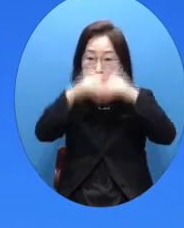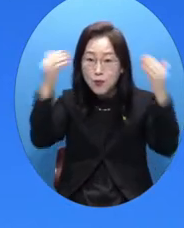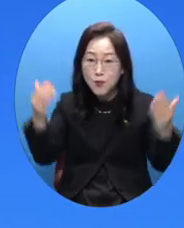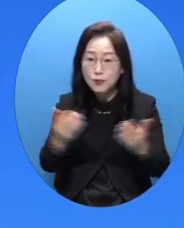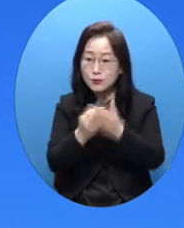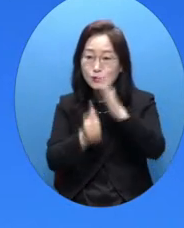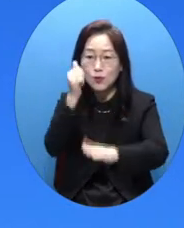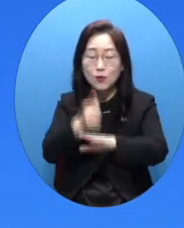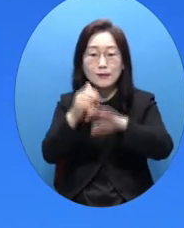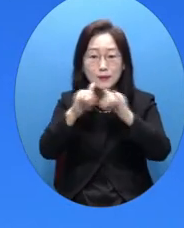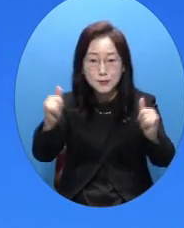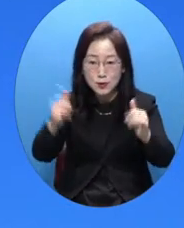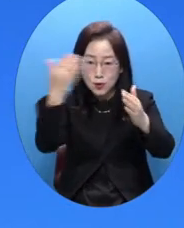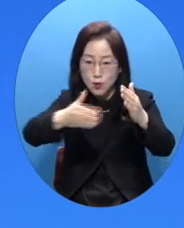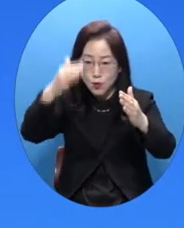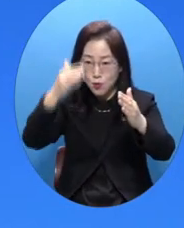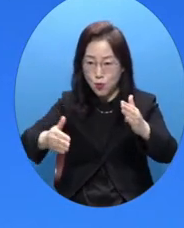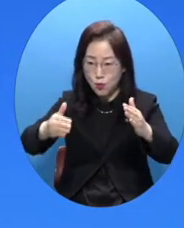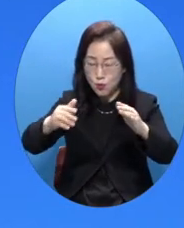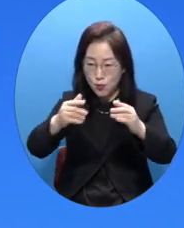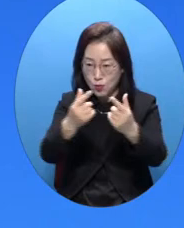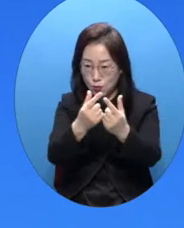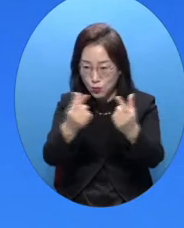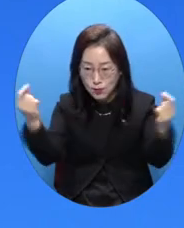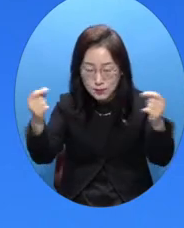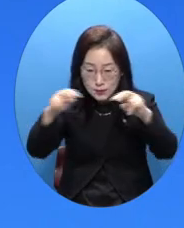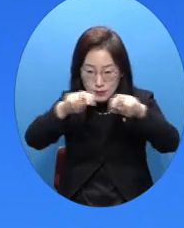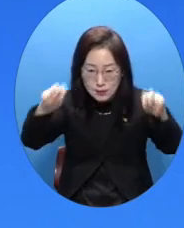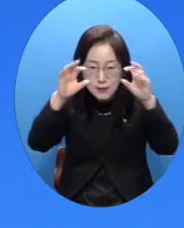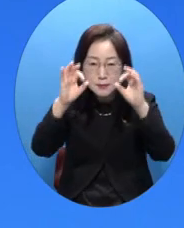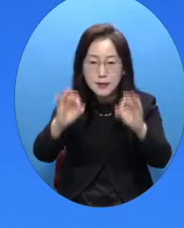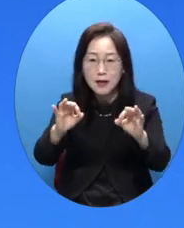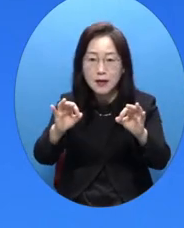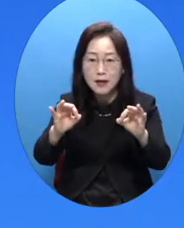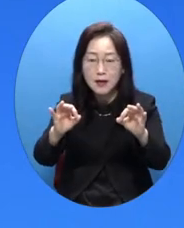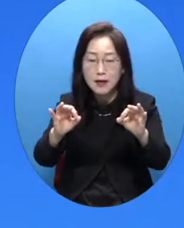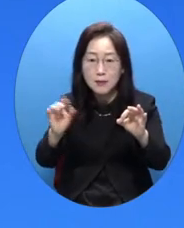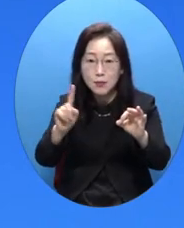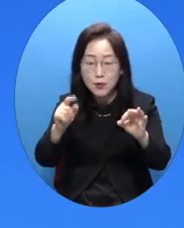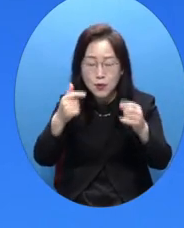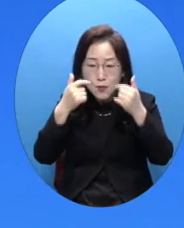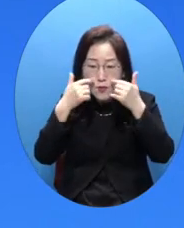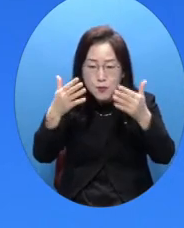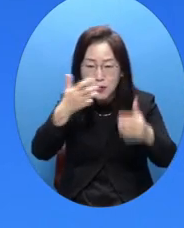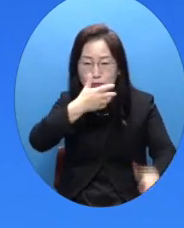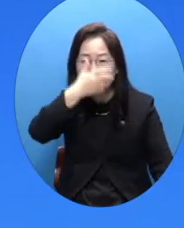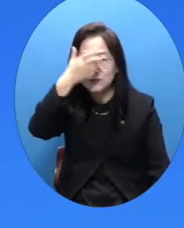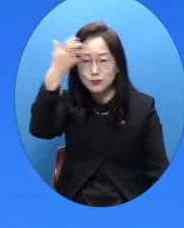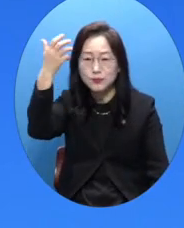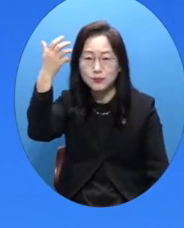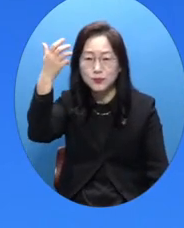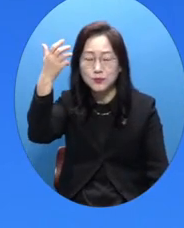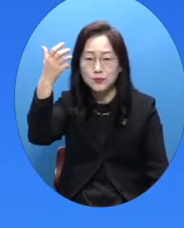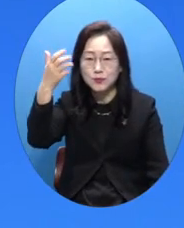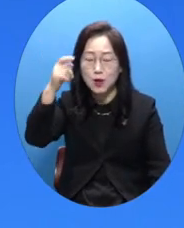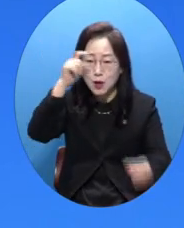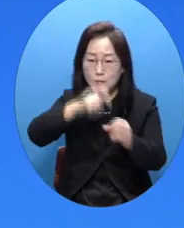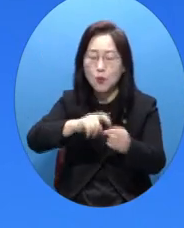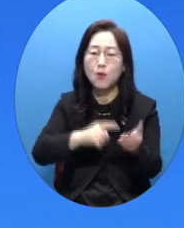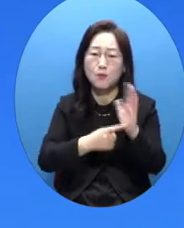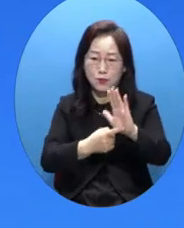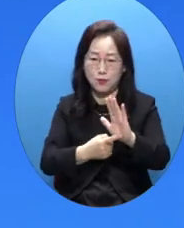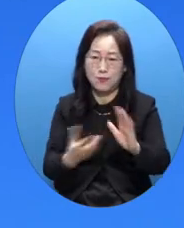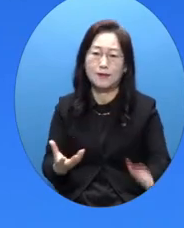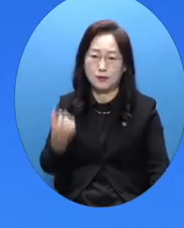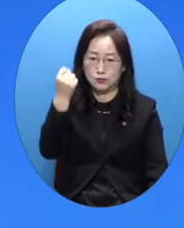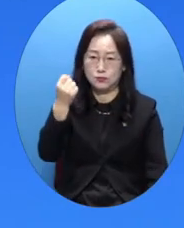all what all people who have lived a successful life have in common is that they had a clear life goal and lived a life